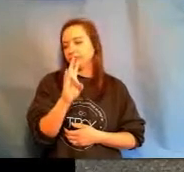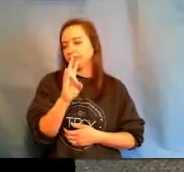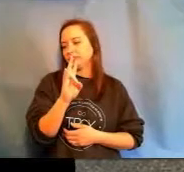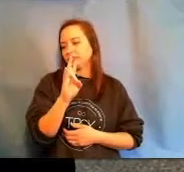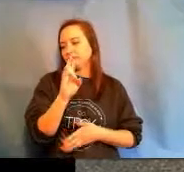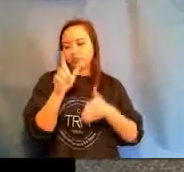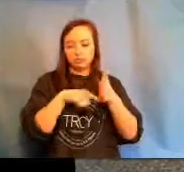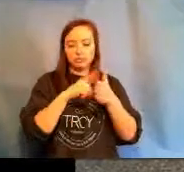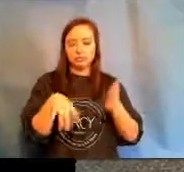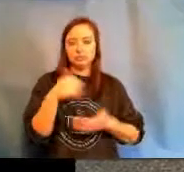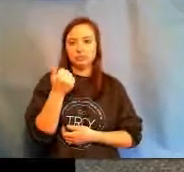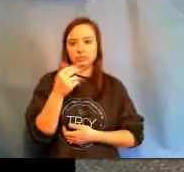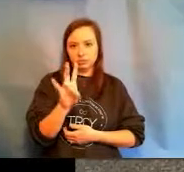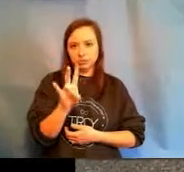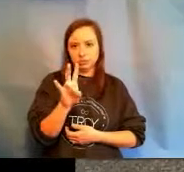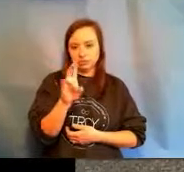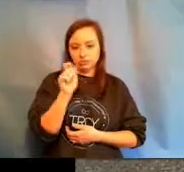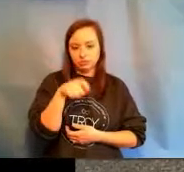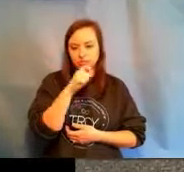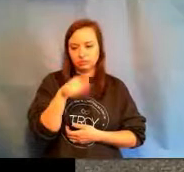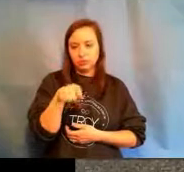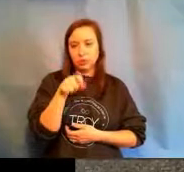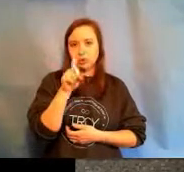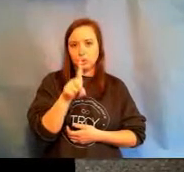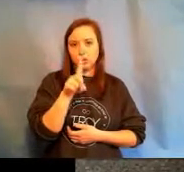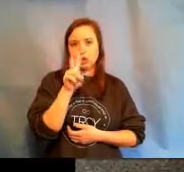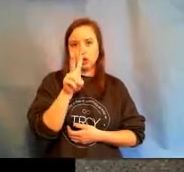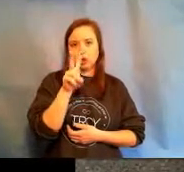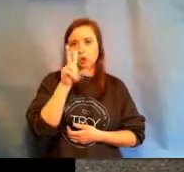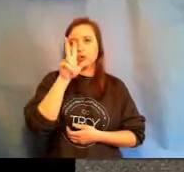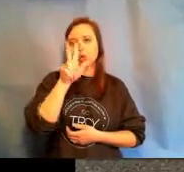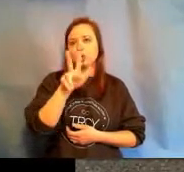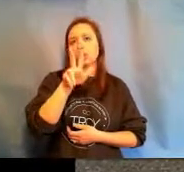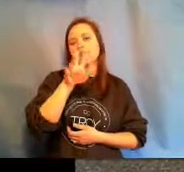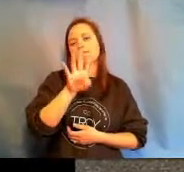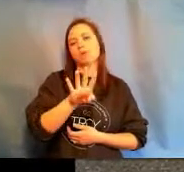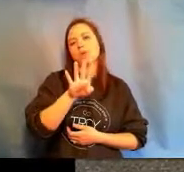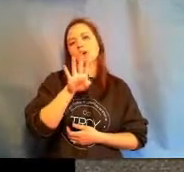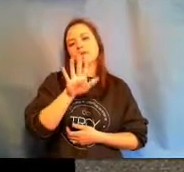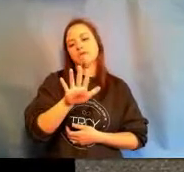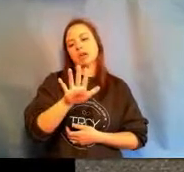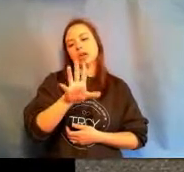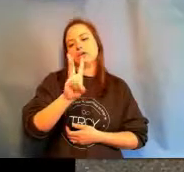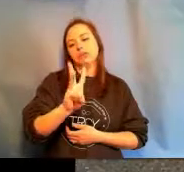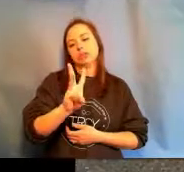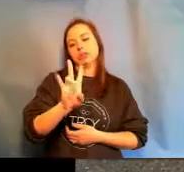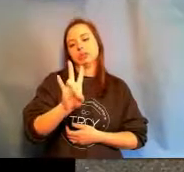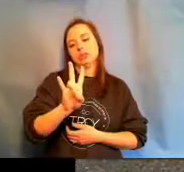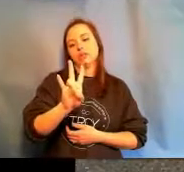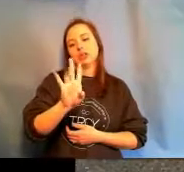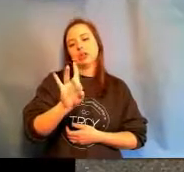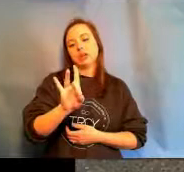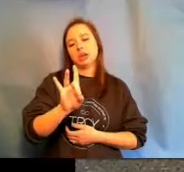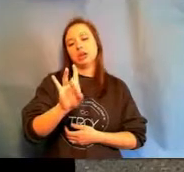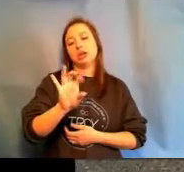And then we'll take away the 17 that she gave away and ate. 1, 2, 3, 4, 5, 6,